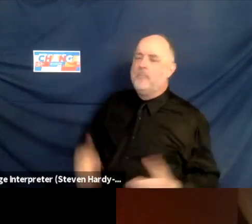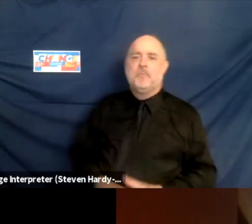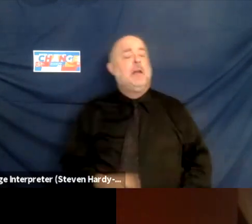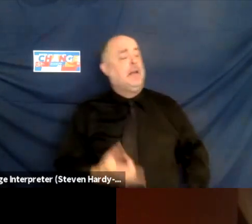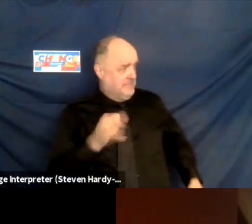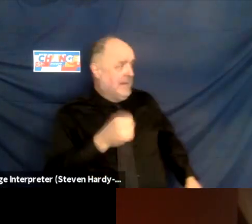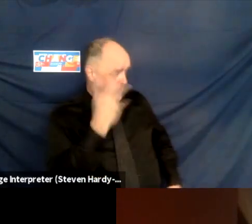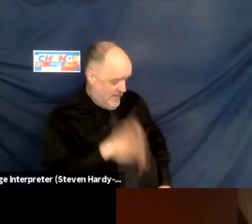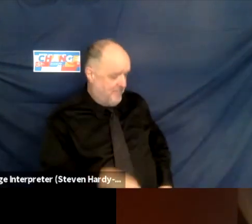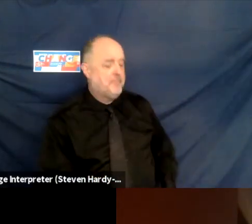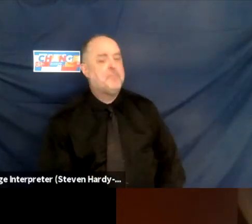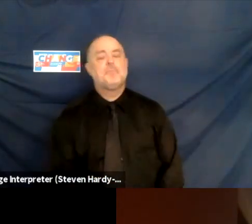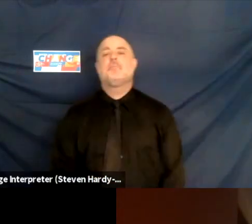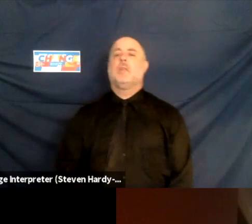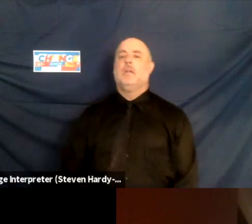So one thing